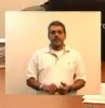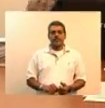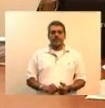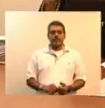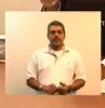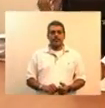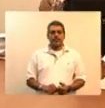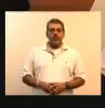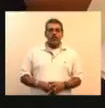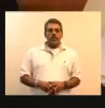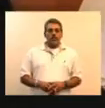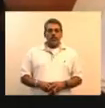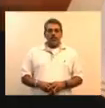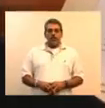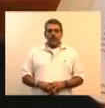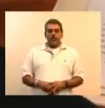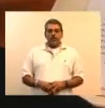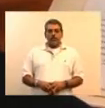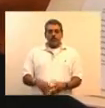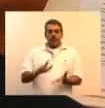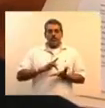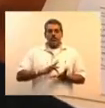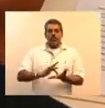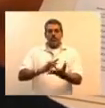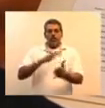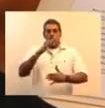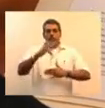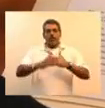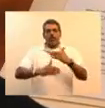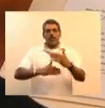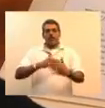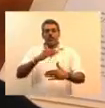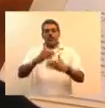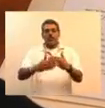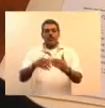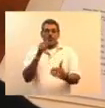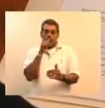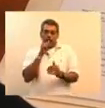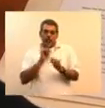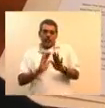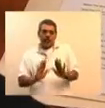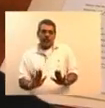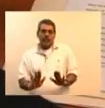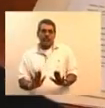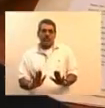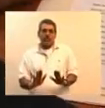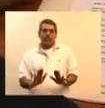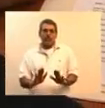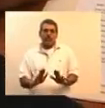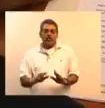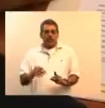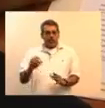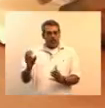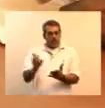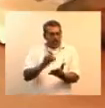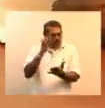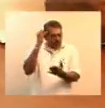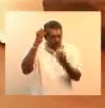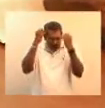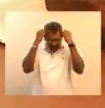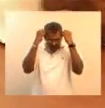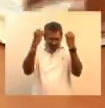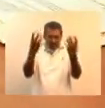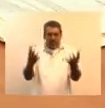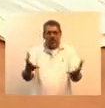mediation. Because of the confidential nature of mediation, nothing that is said in mediation